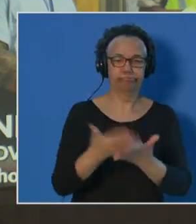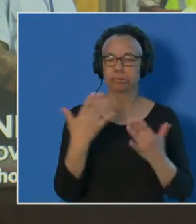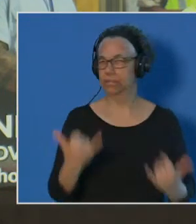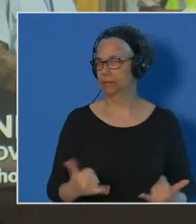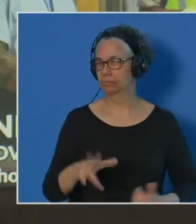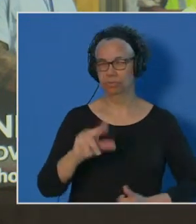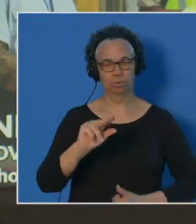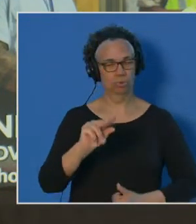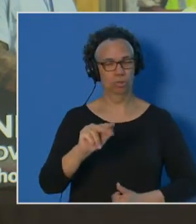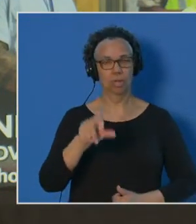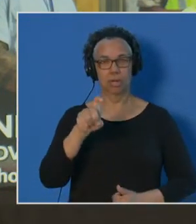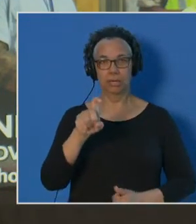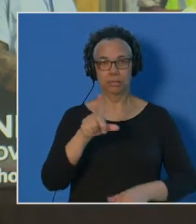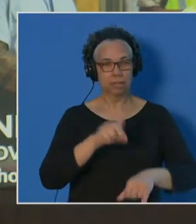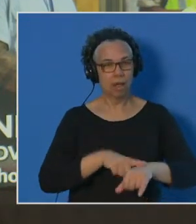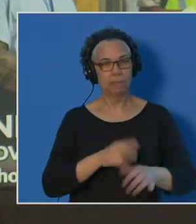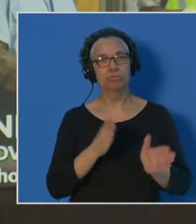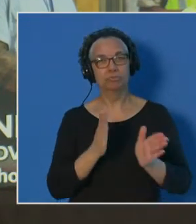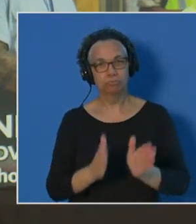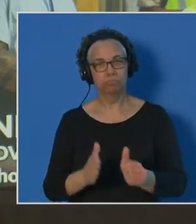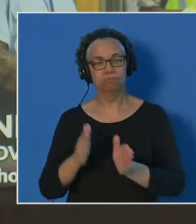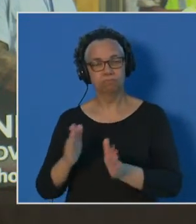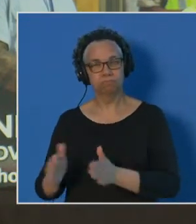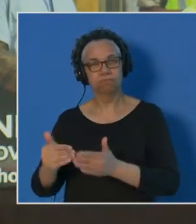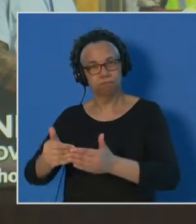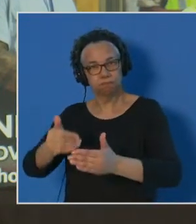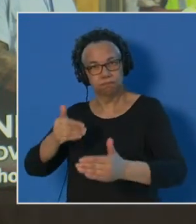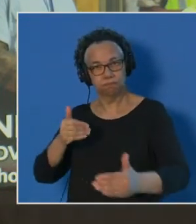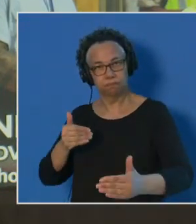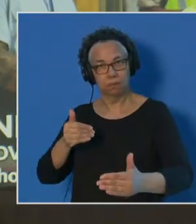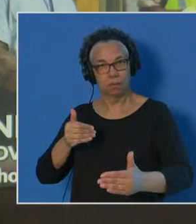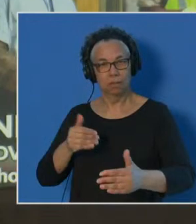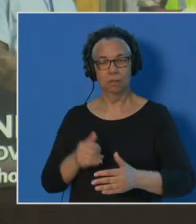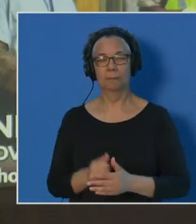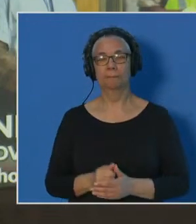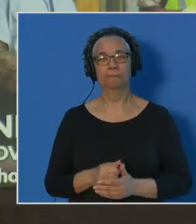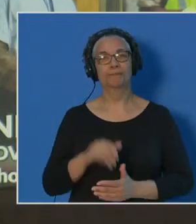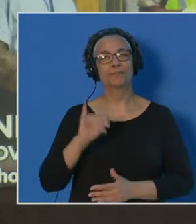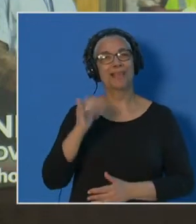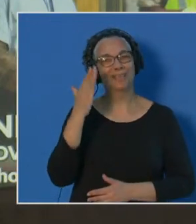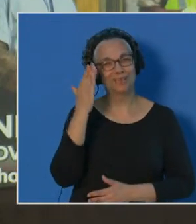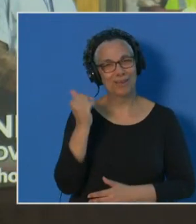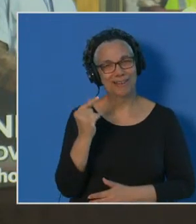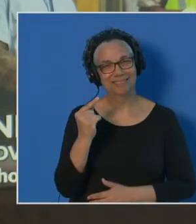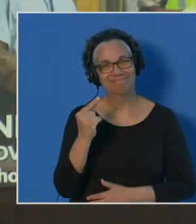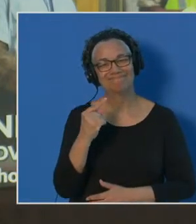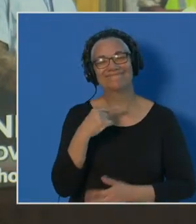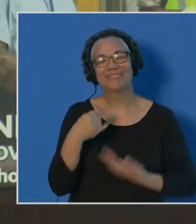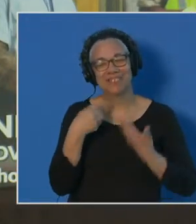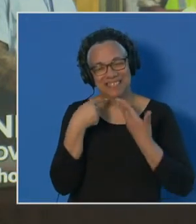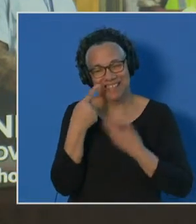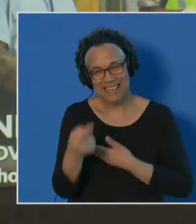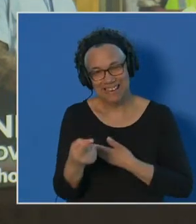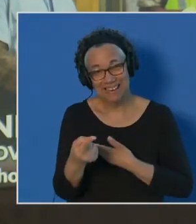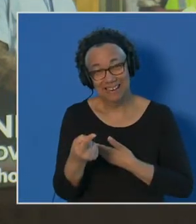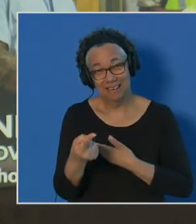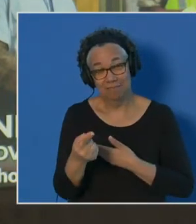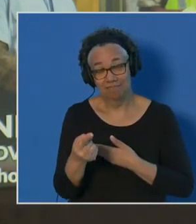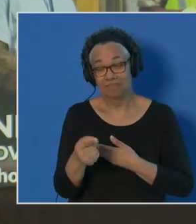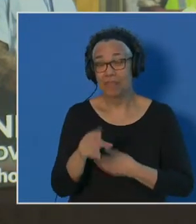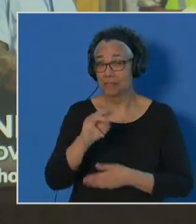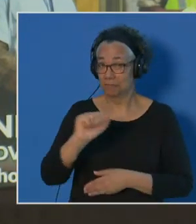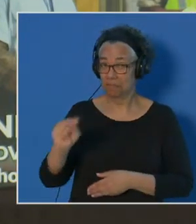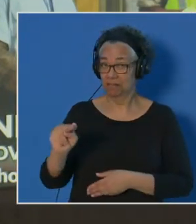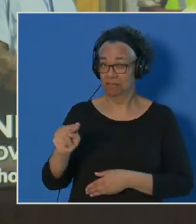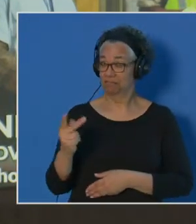to prepare in advance and to make sure that we do that preparation. So that's why we've laid that particular thing out. But as the minister has said, and